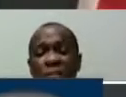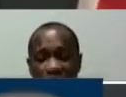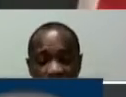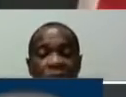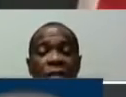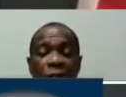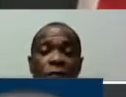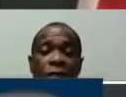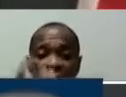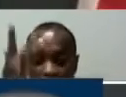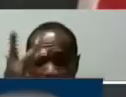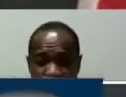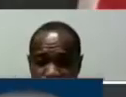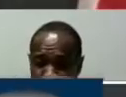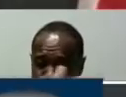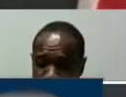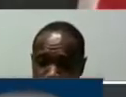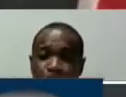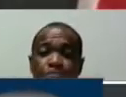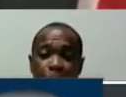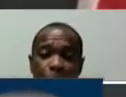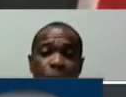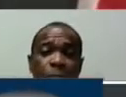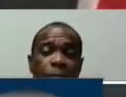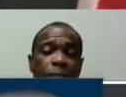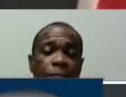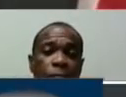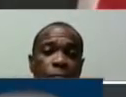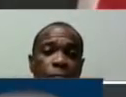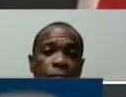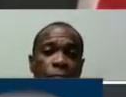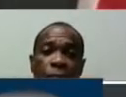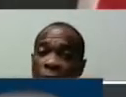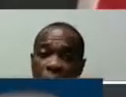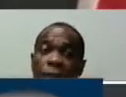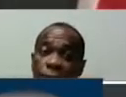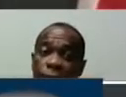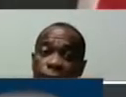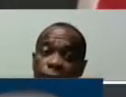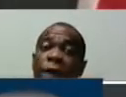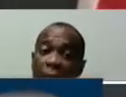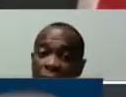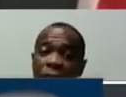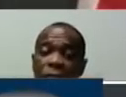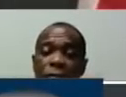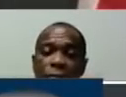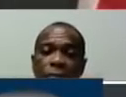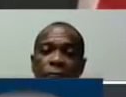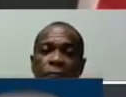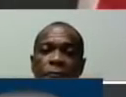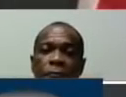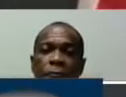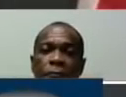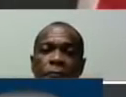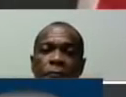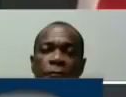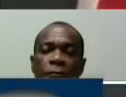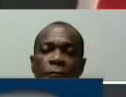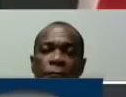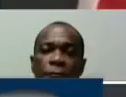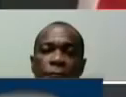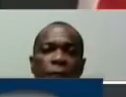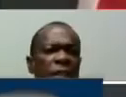thereabouts. That is a fact. One may get the impression from time to time, given the reaction of some